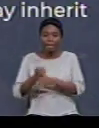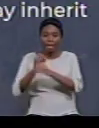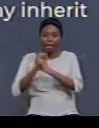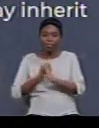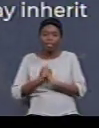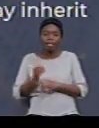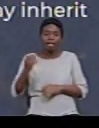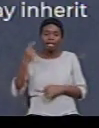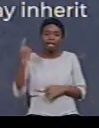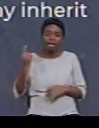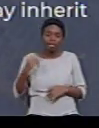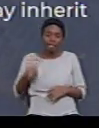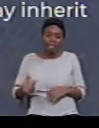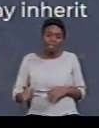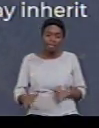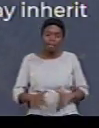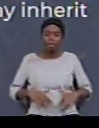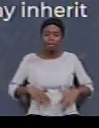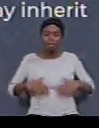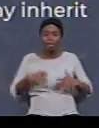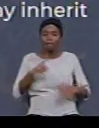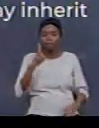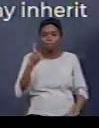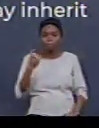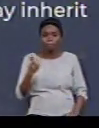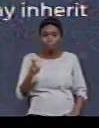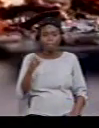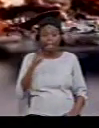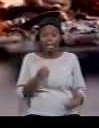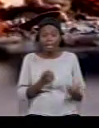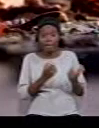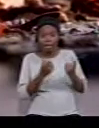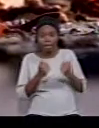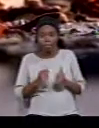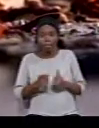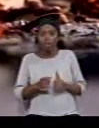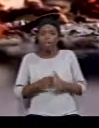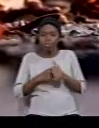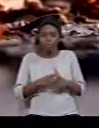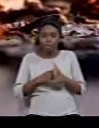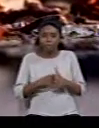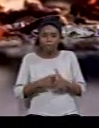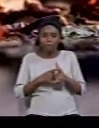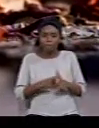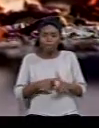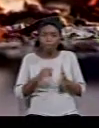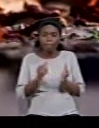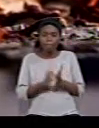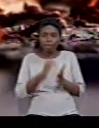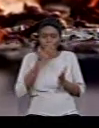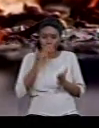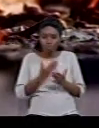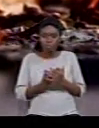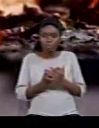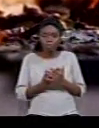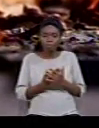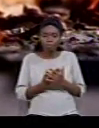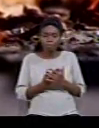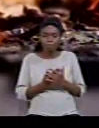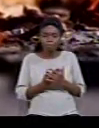inherit eternal life?" He came running. That's good. If